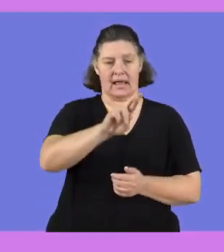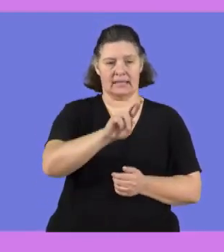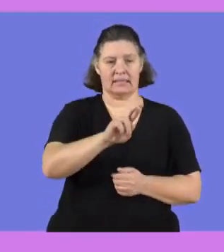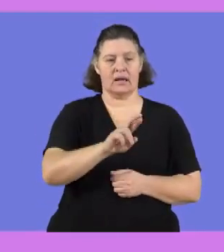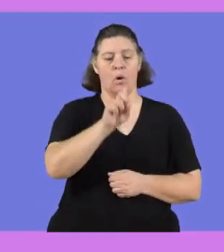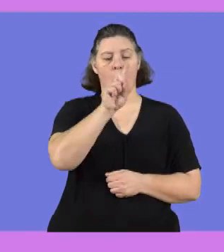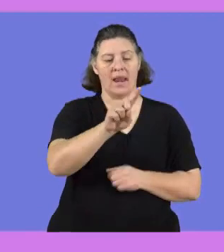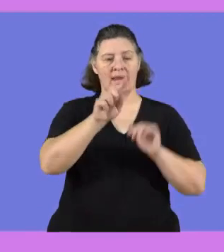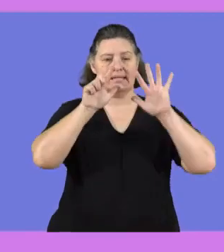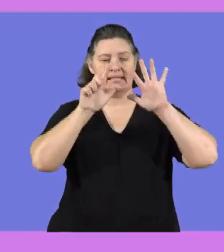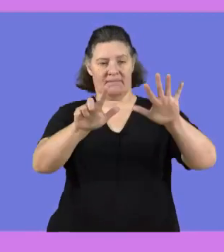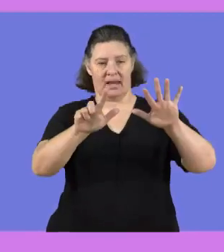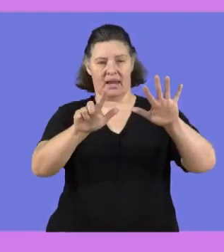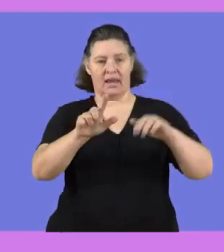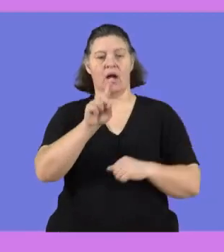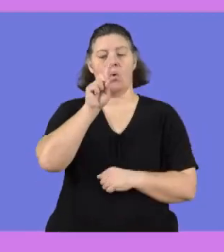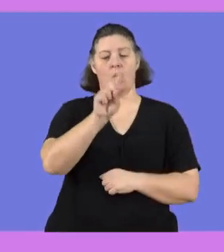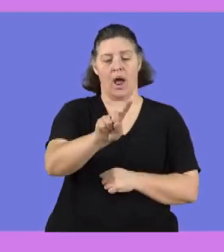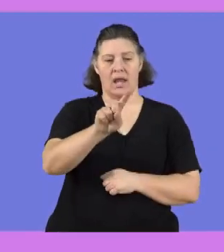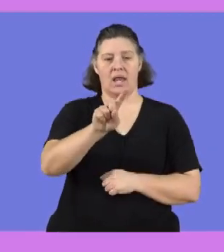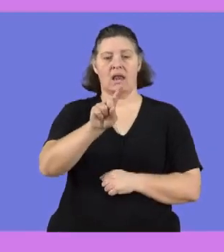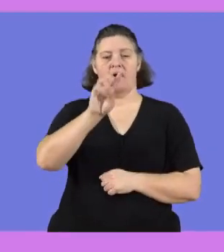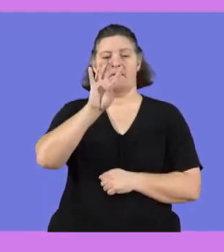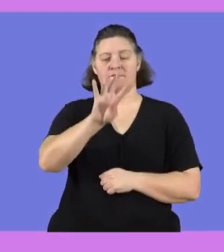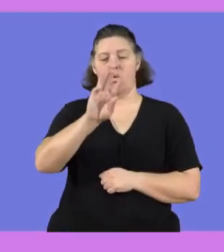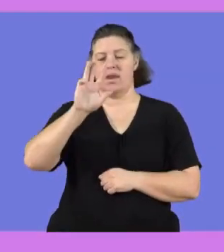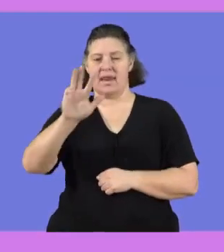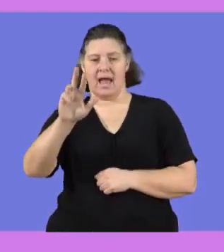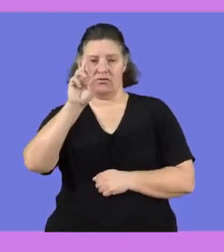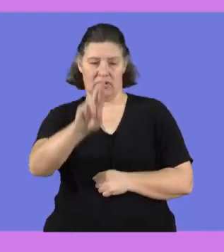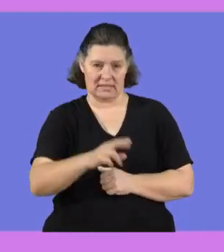15,590. What we get then is going to be